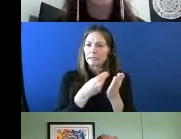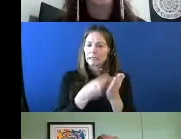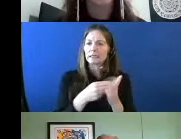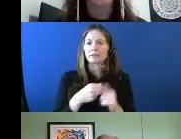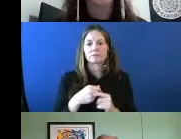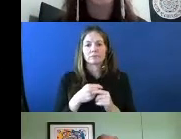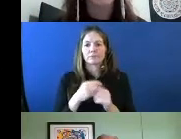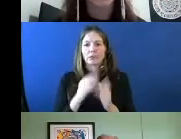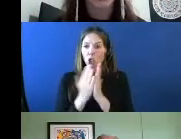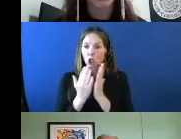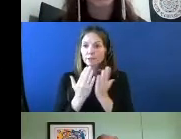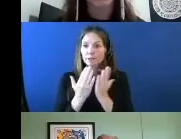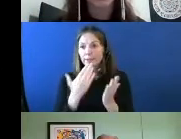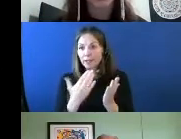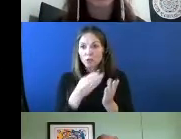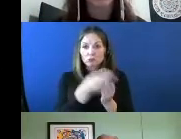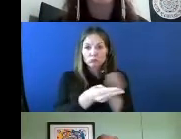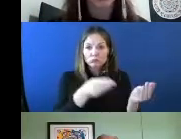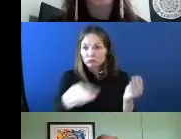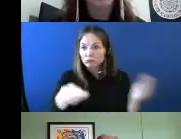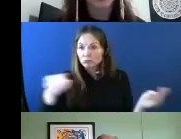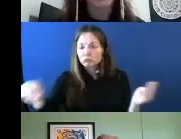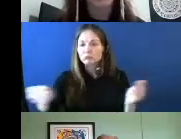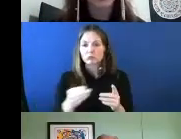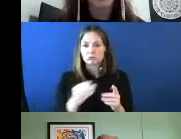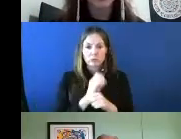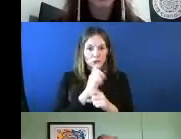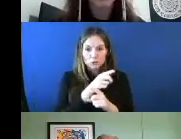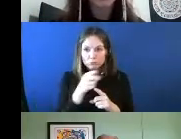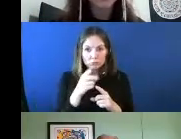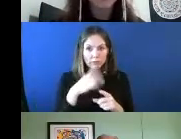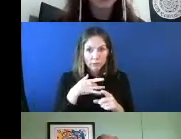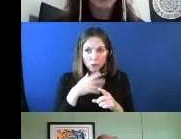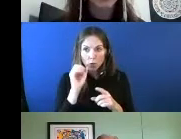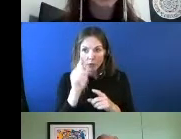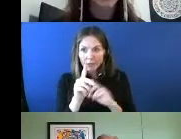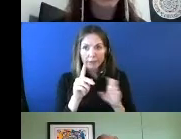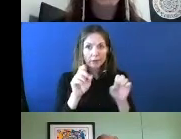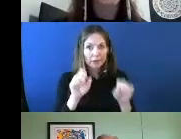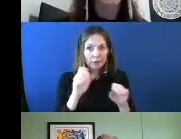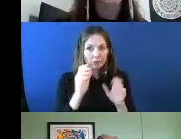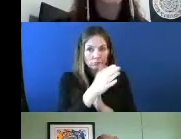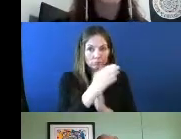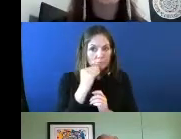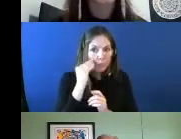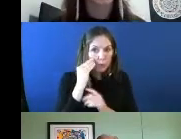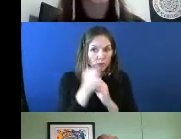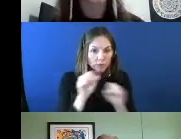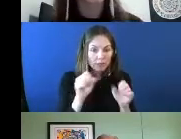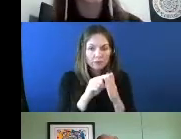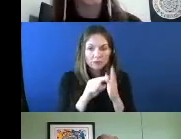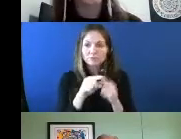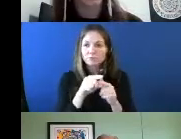everyone was safe to get home and felt okay leaving that circle. And again, it's really their